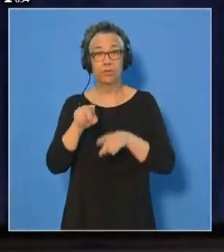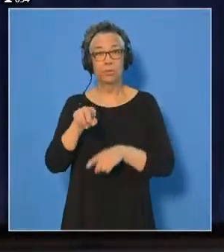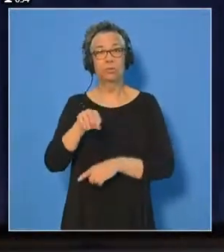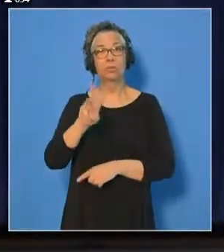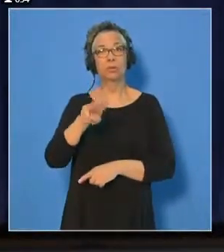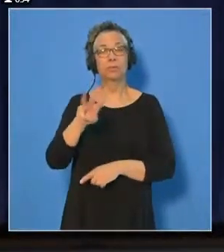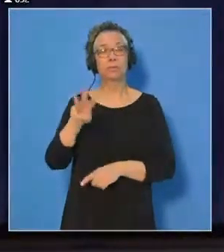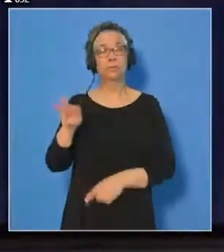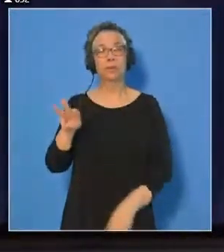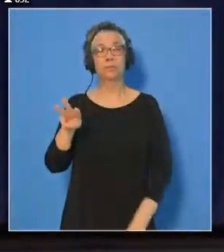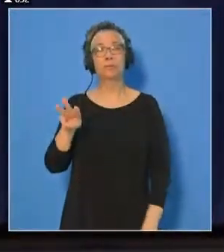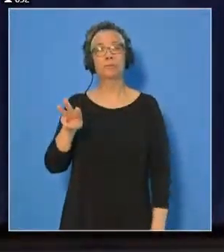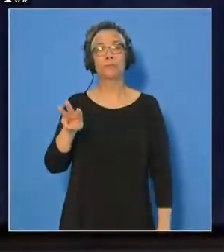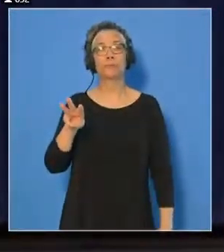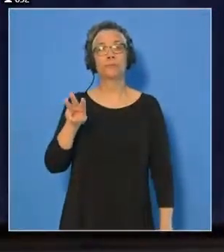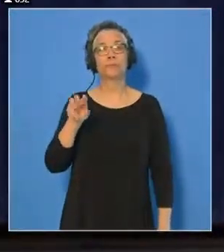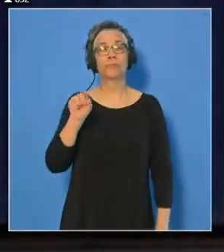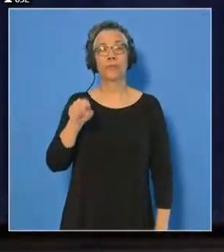on